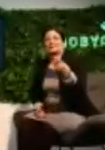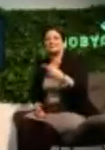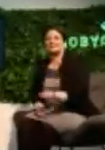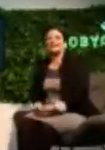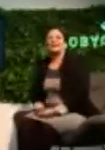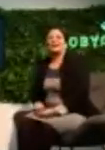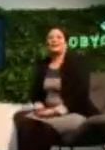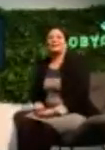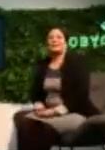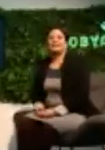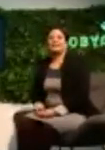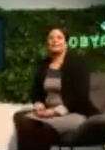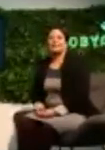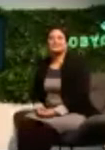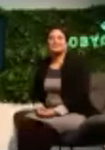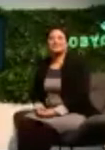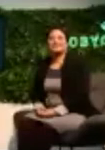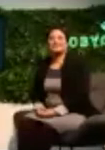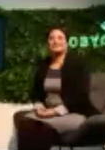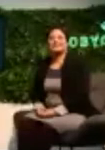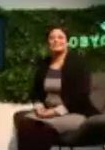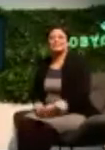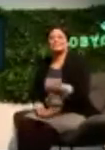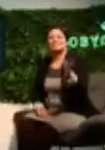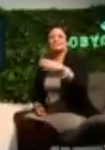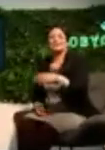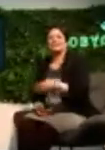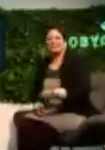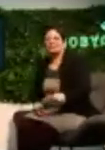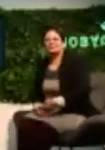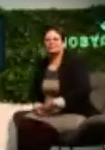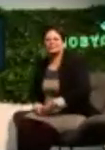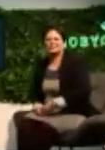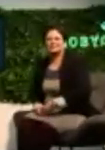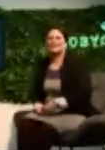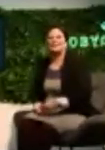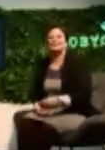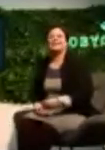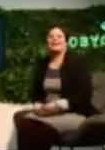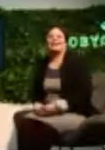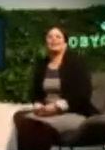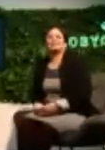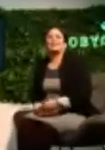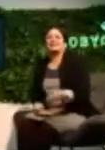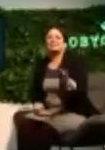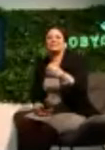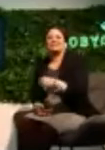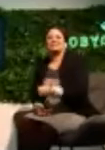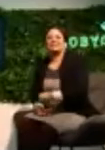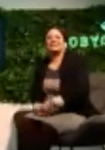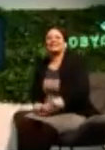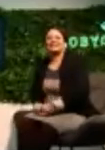actually passing one of the fire stations as well, which is quite innocuous. You don't really notice it there. But